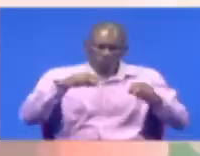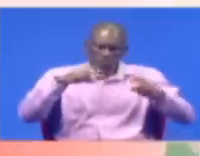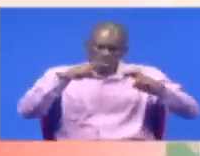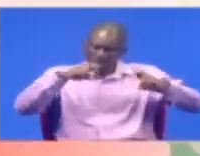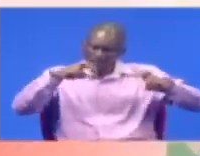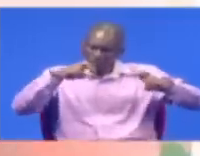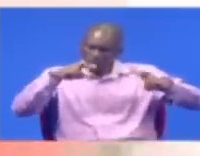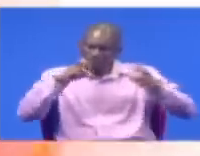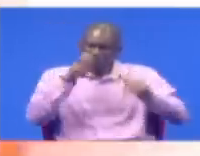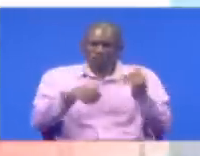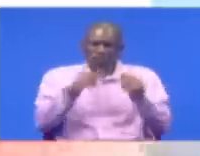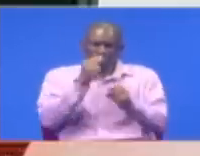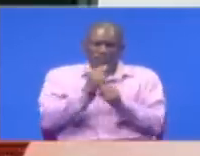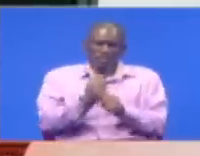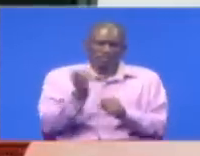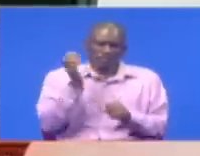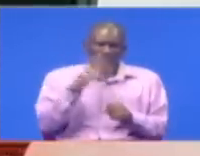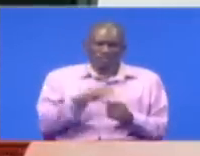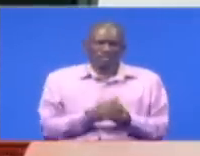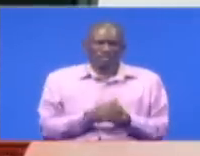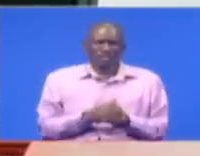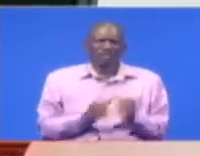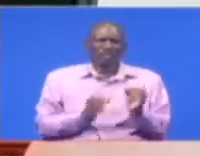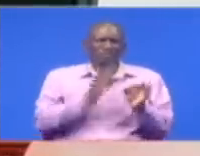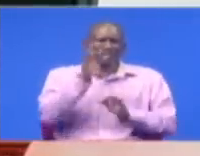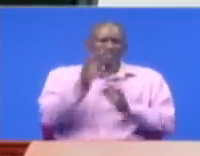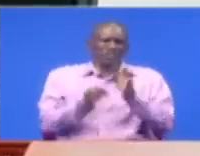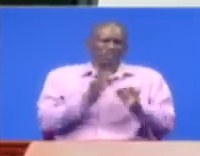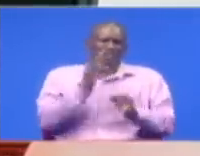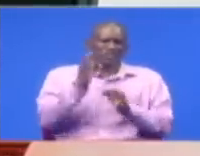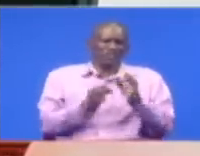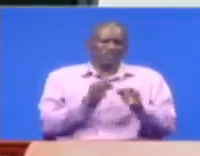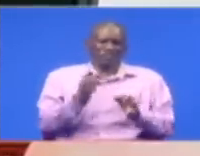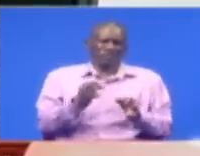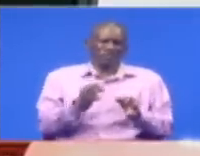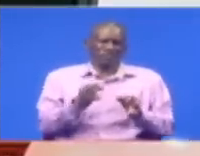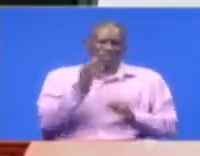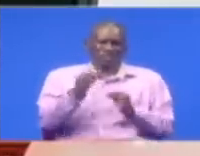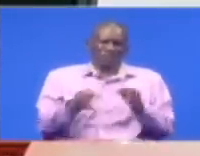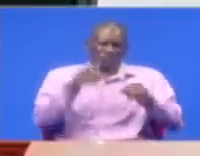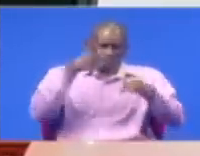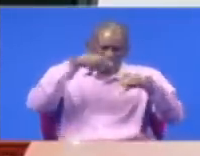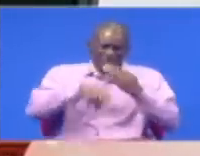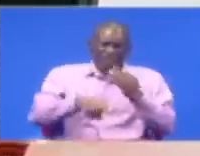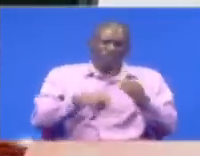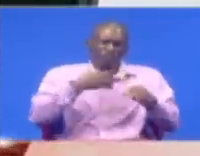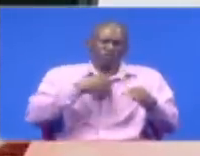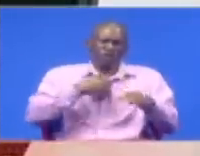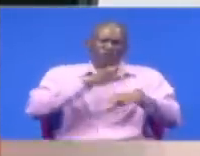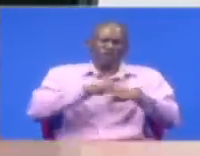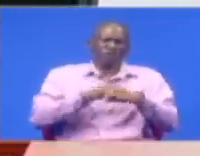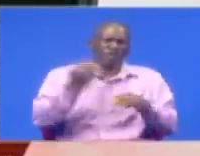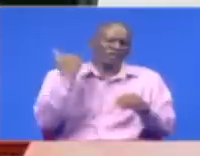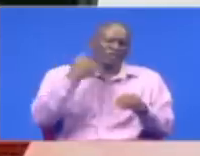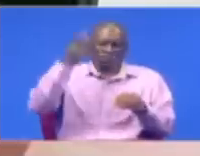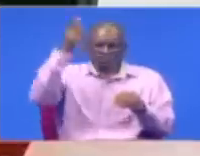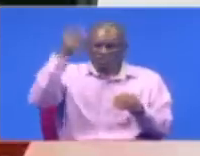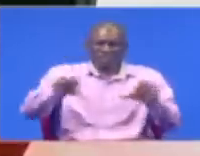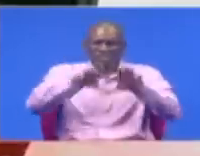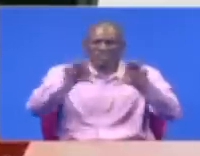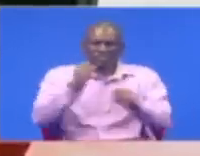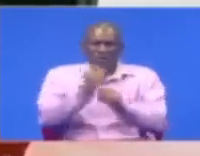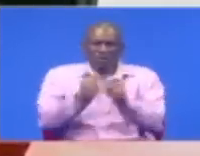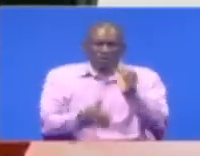which has been done. If you get your criminal justice system working quickly, there is